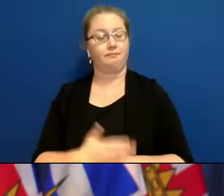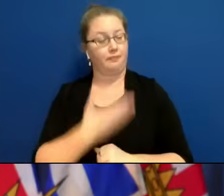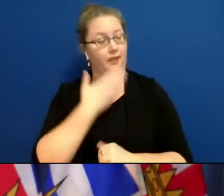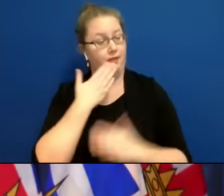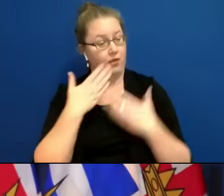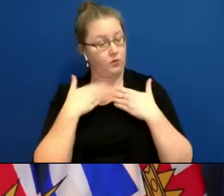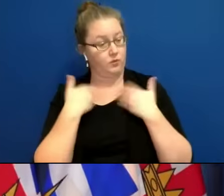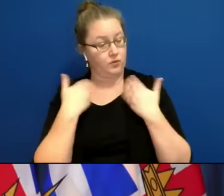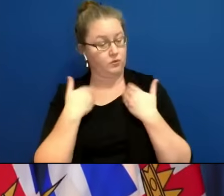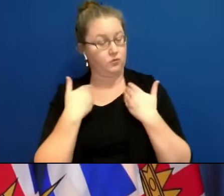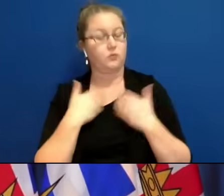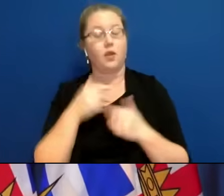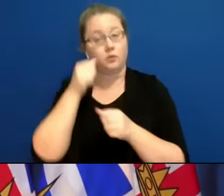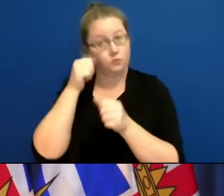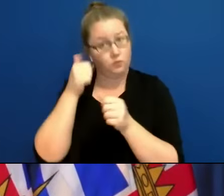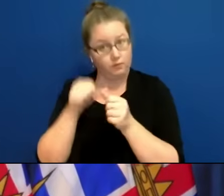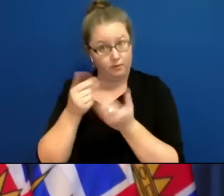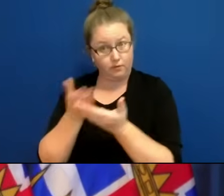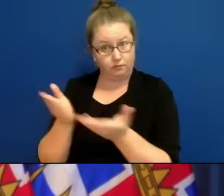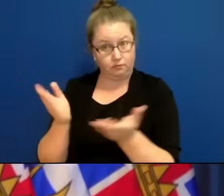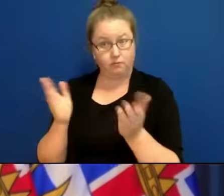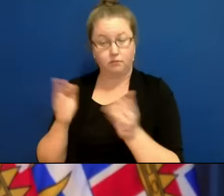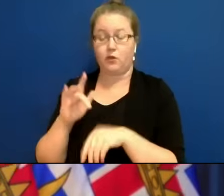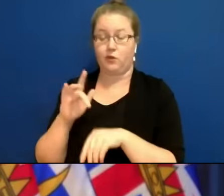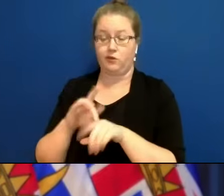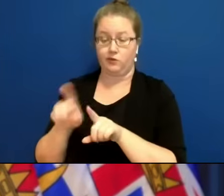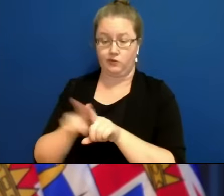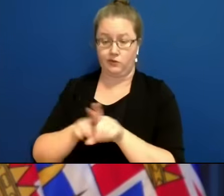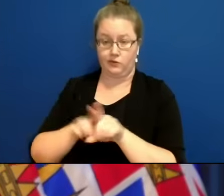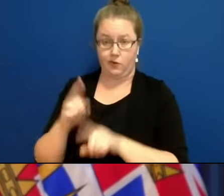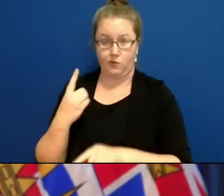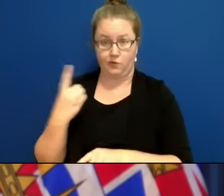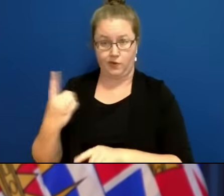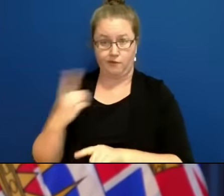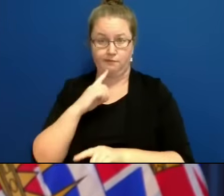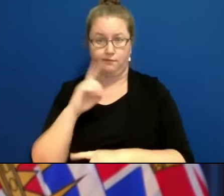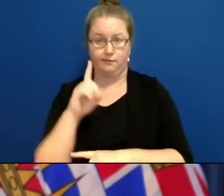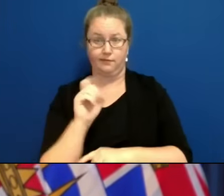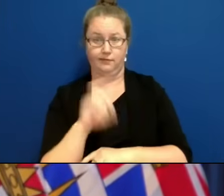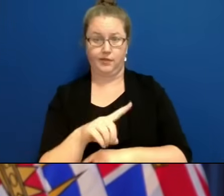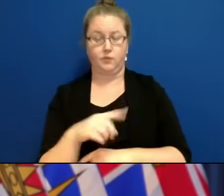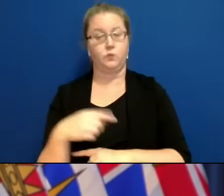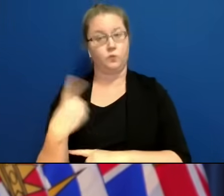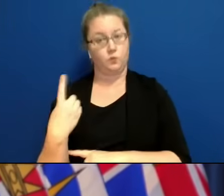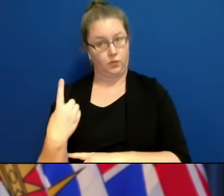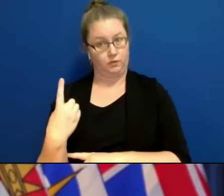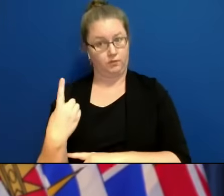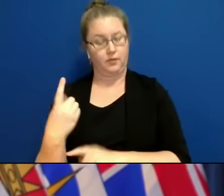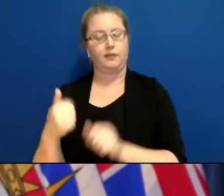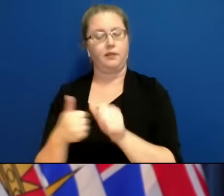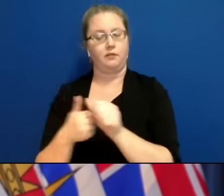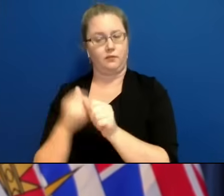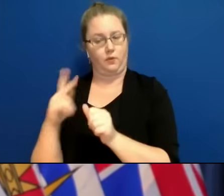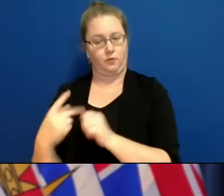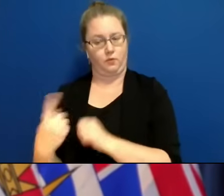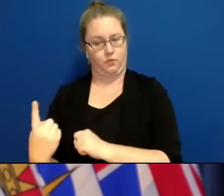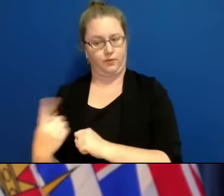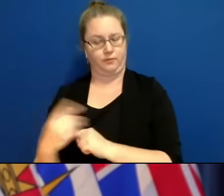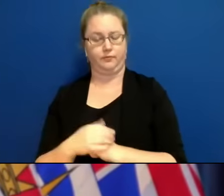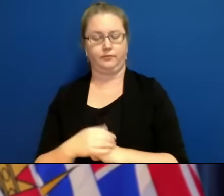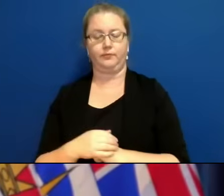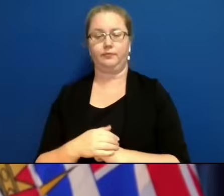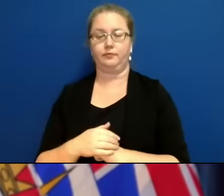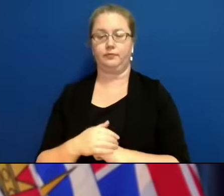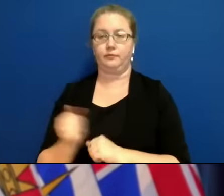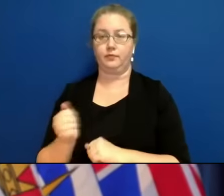you, Minister. As a reminder to everybody on the phone, please press star 1 to enter the queue. You are limited to 1 question and 1 follow-up only. I would also ask that you please